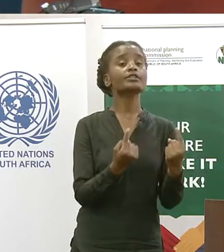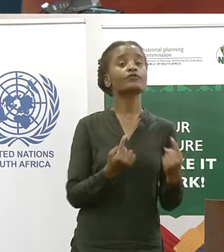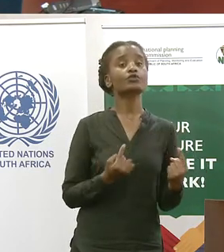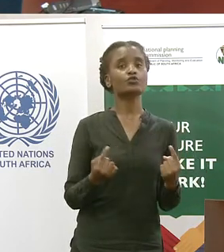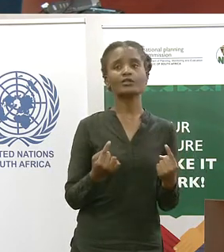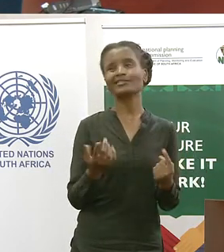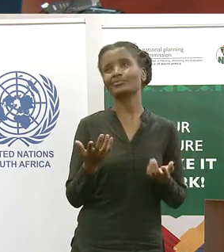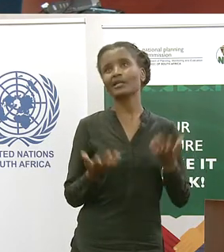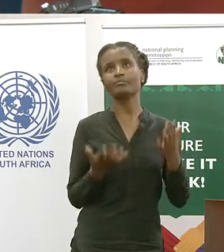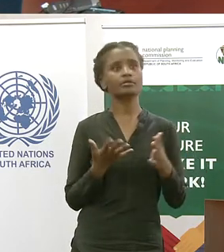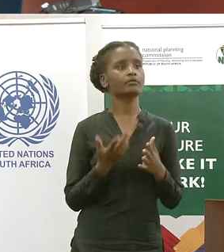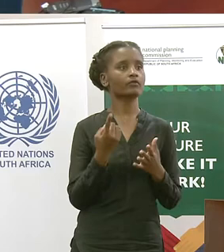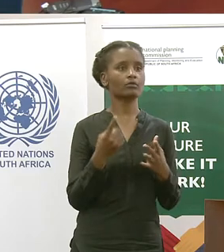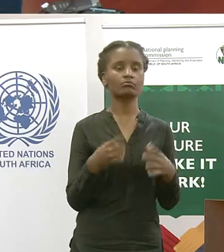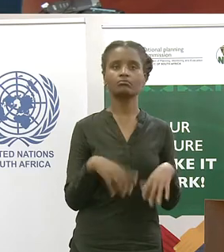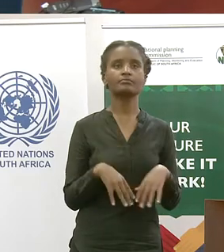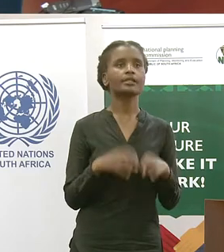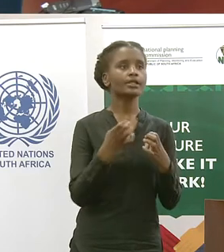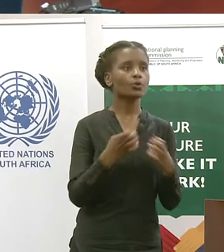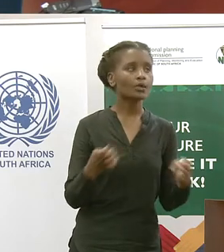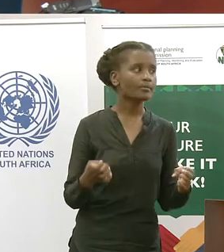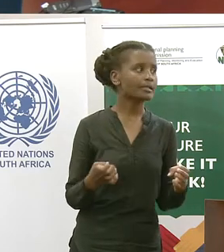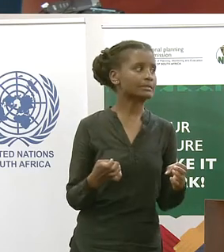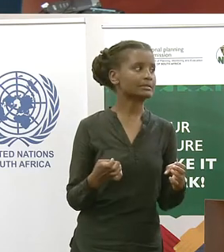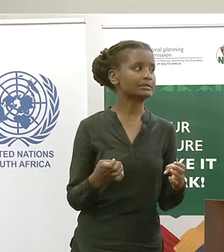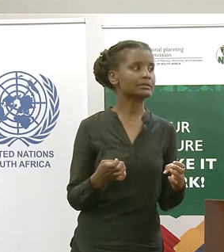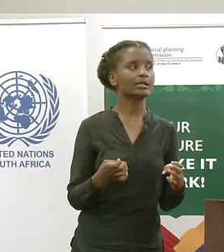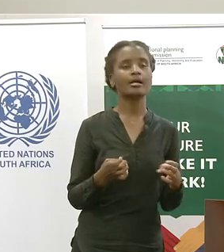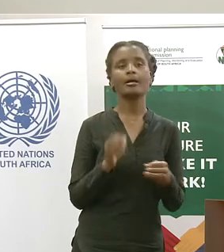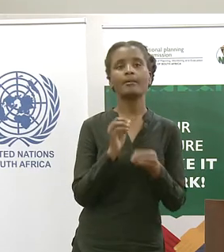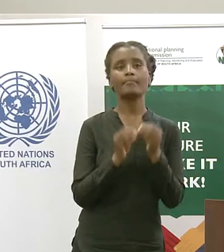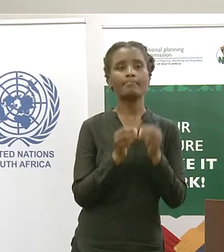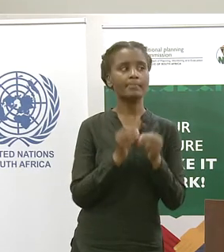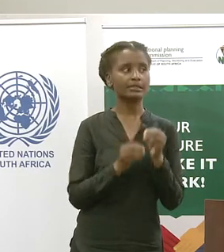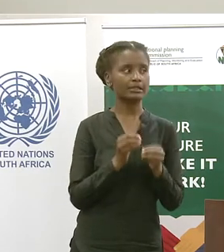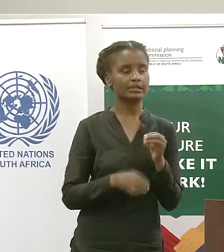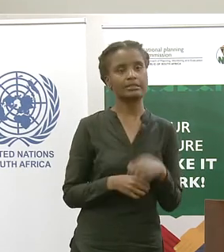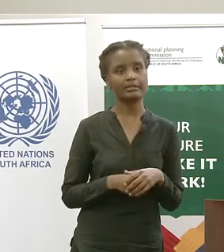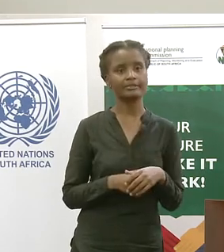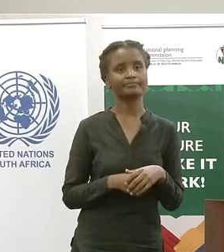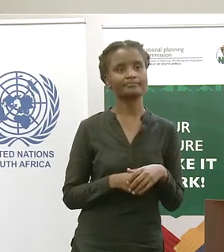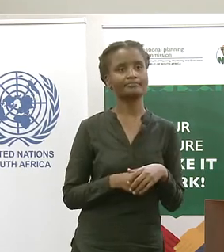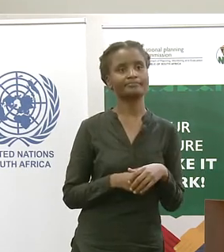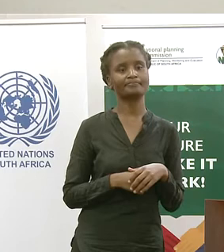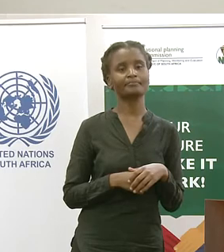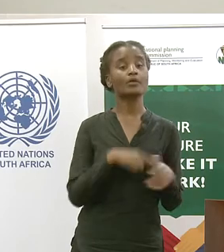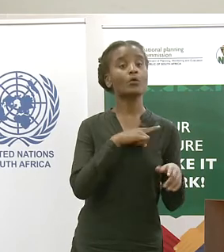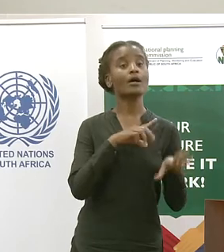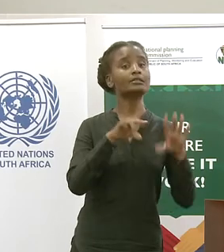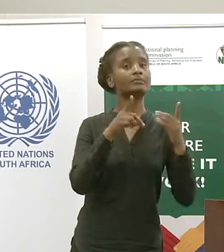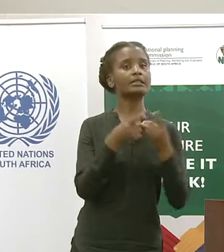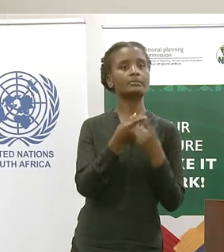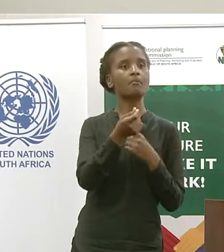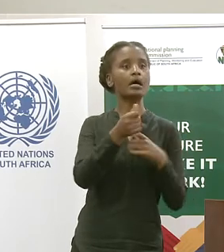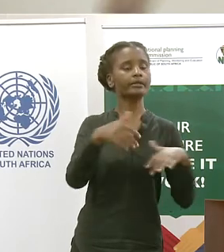subsidize in terms of maintenance on those assistive devices anymore, because the department don't have the money anymore. So